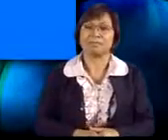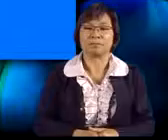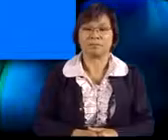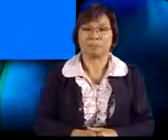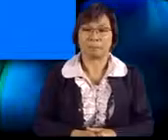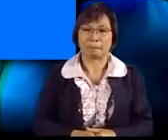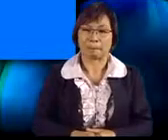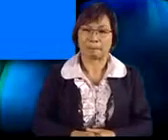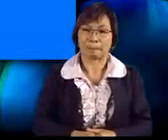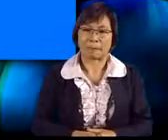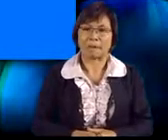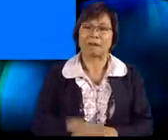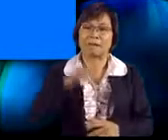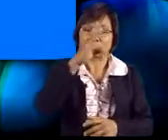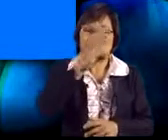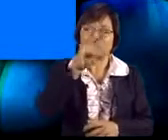to